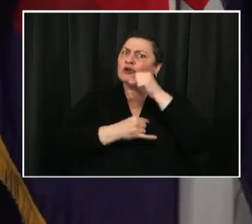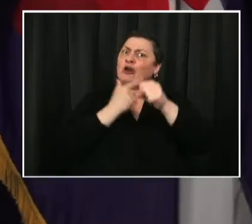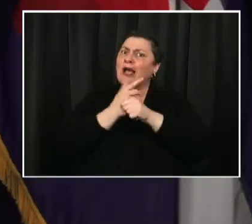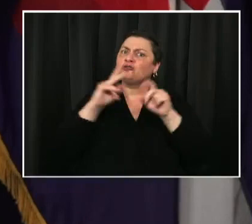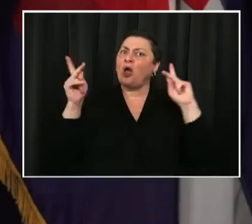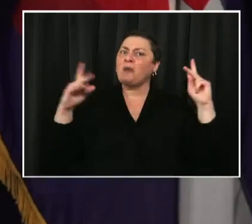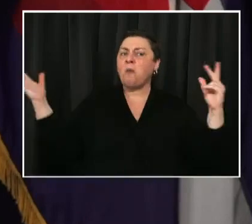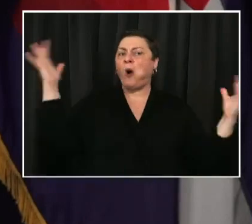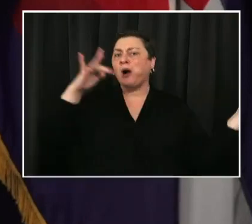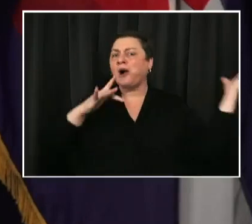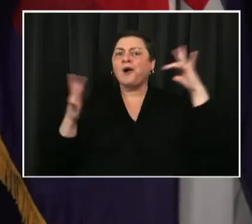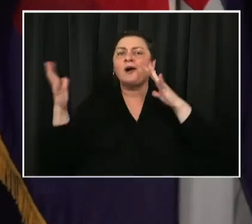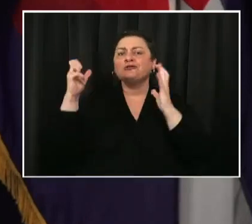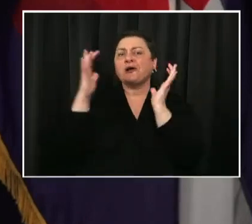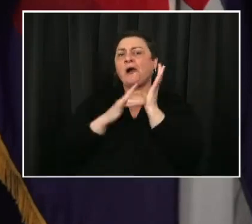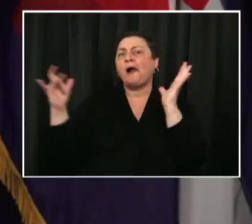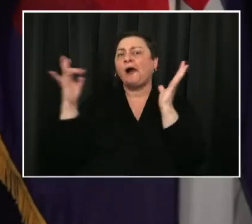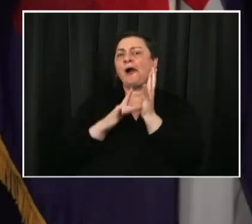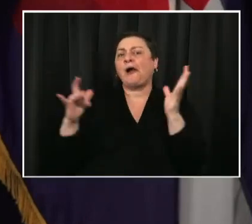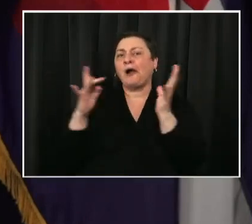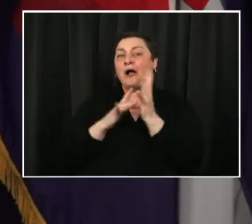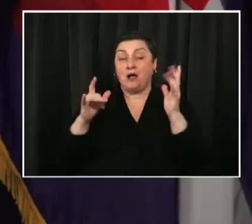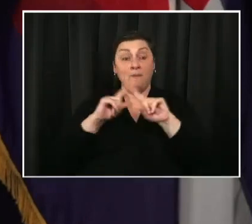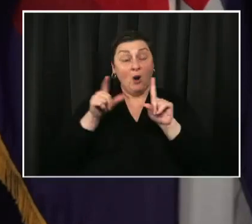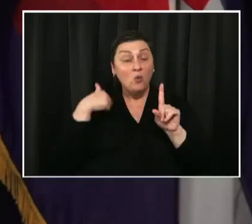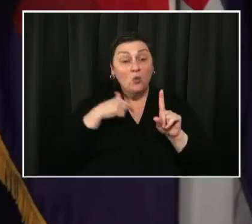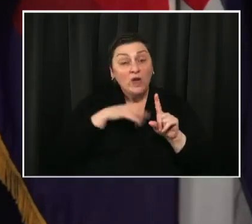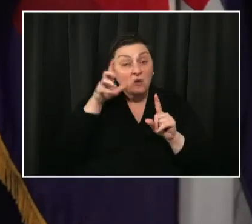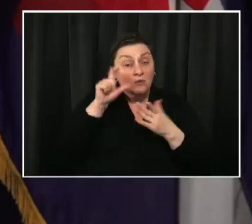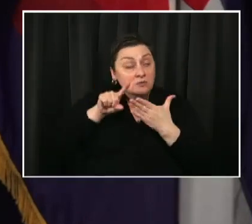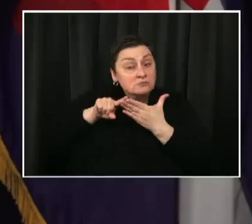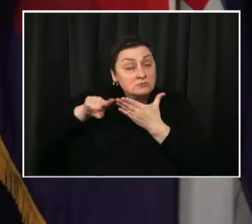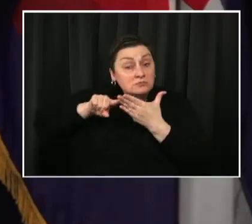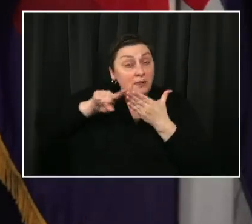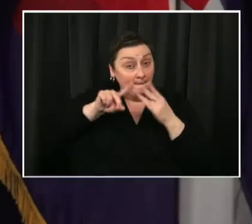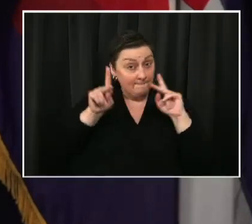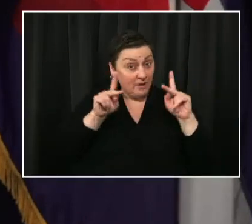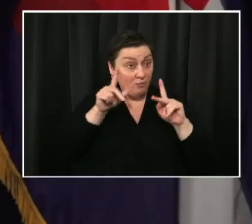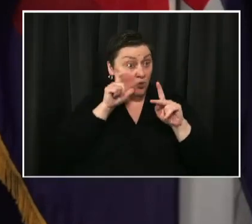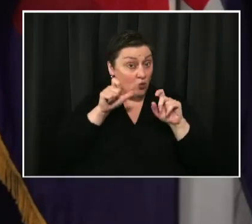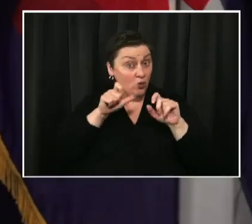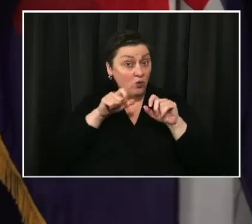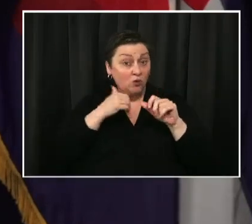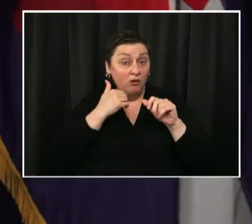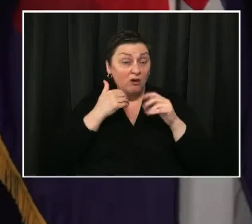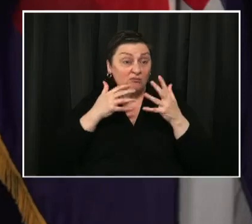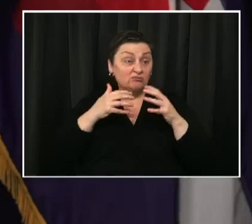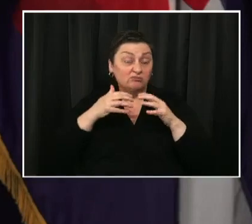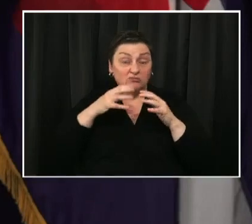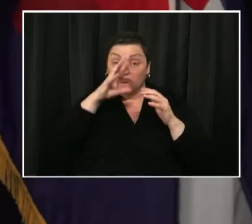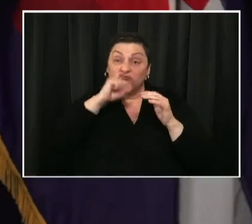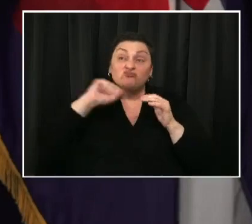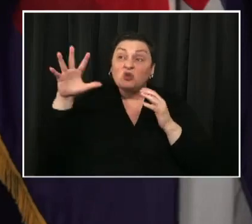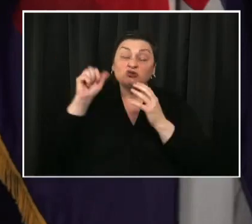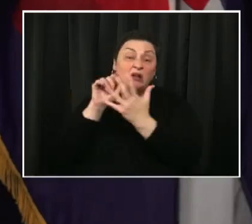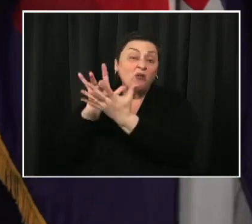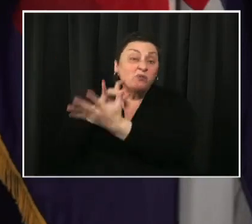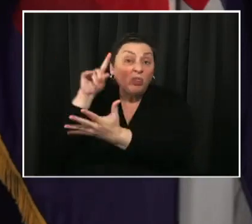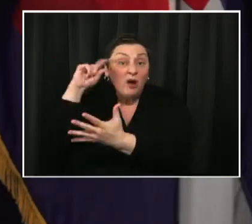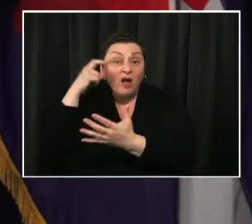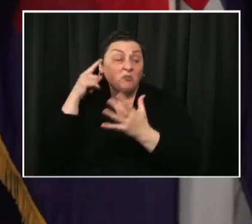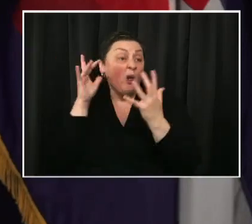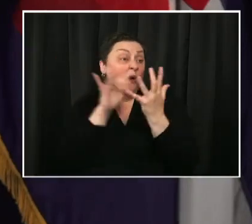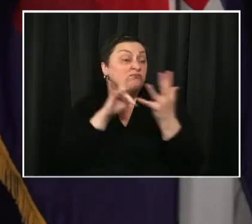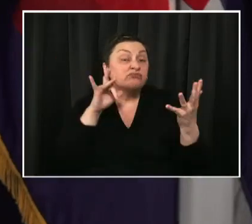will do everything we can and cooperate fully to track down and hold accountable criminals who defraud the government or who defraud beneficiaries.